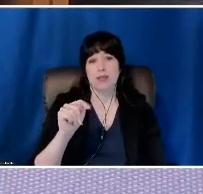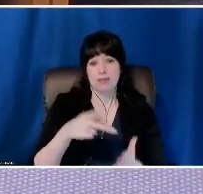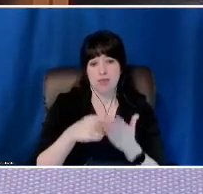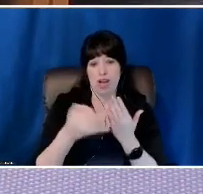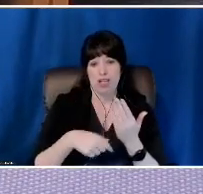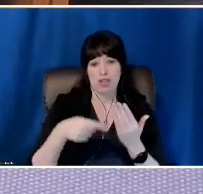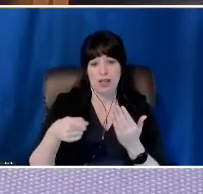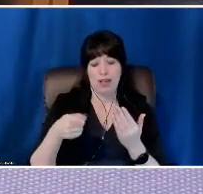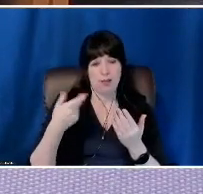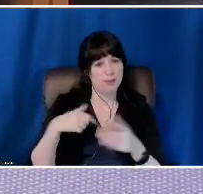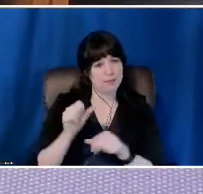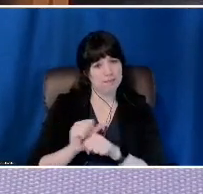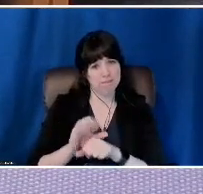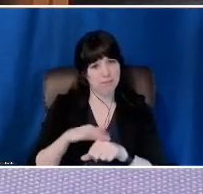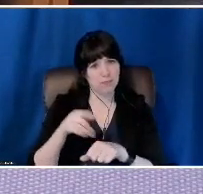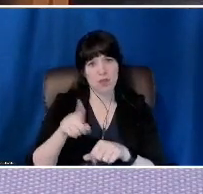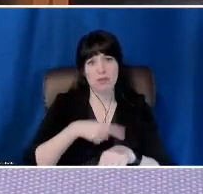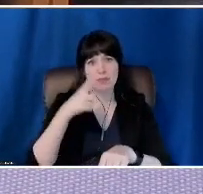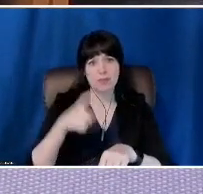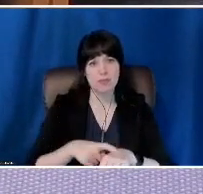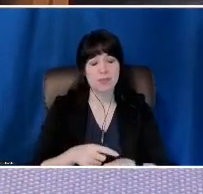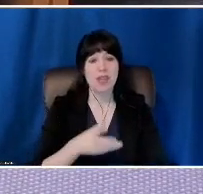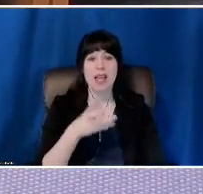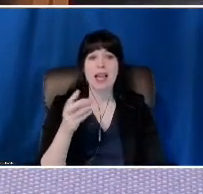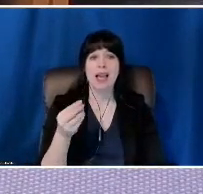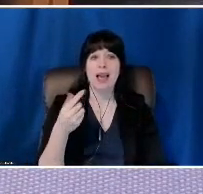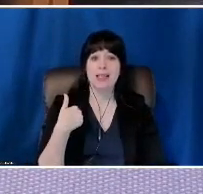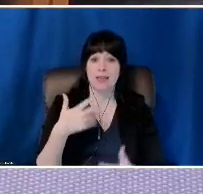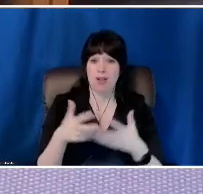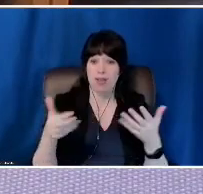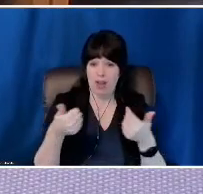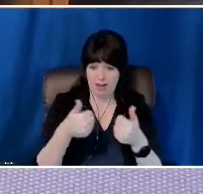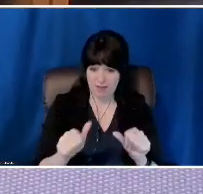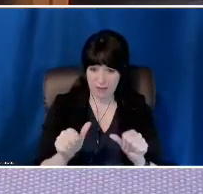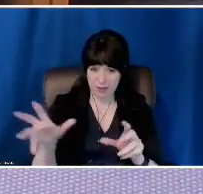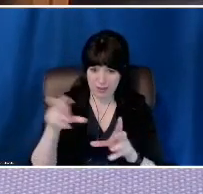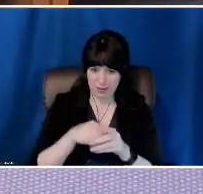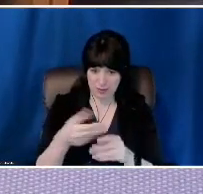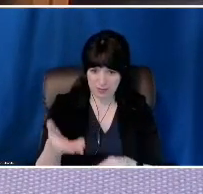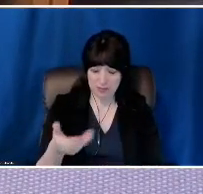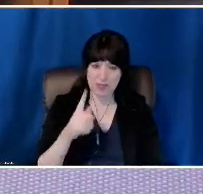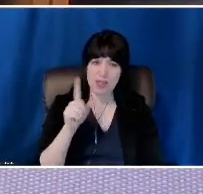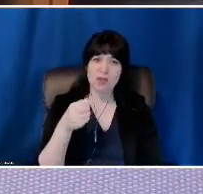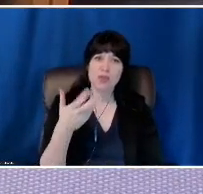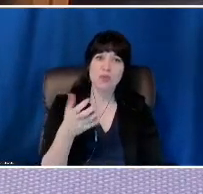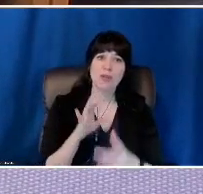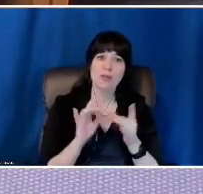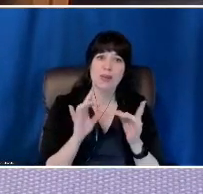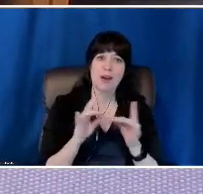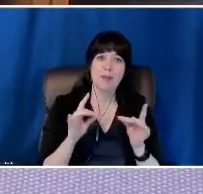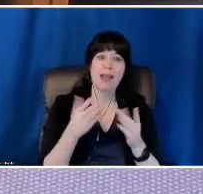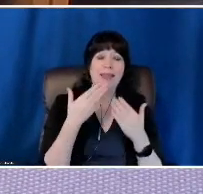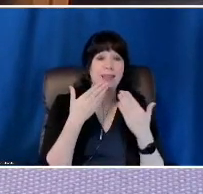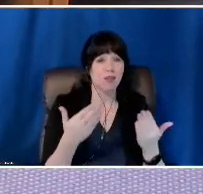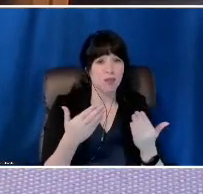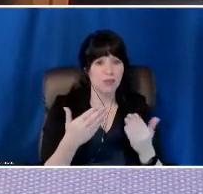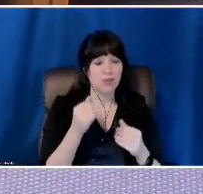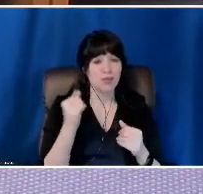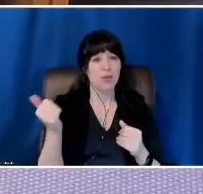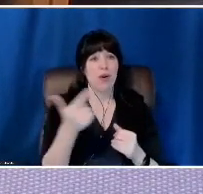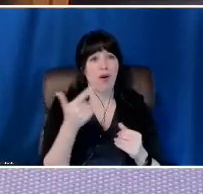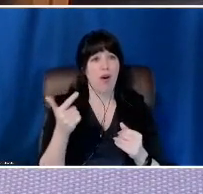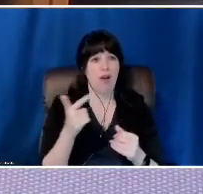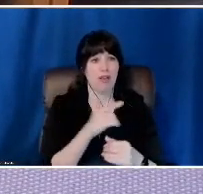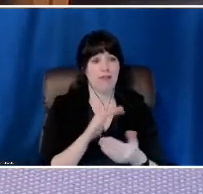coming and has had a lot of efforts put to it. So I just want to comment thank you to all of the city